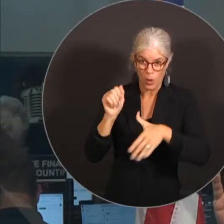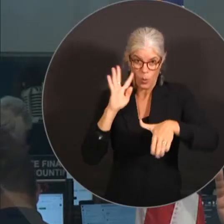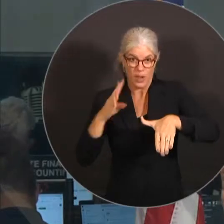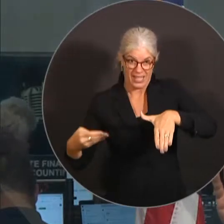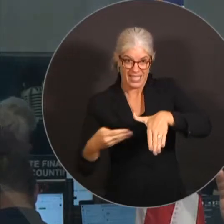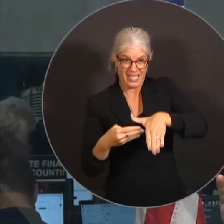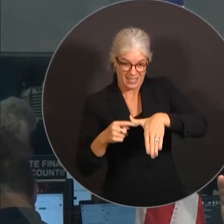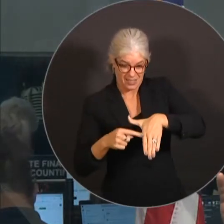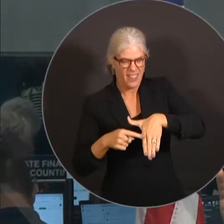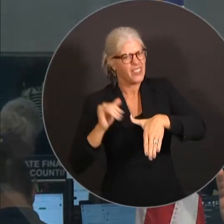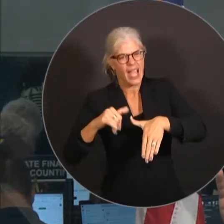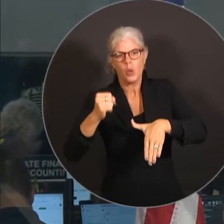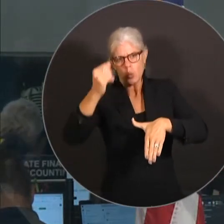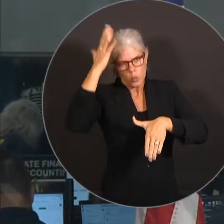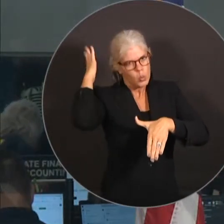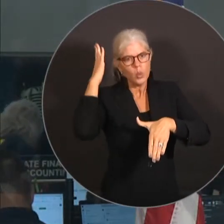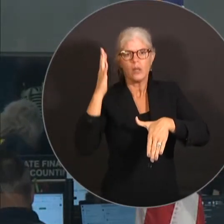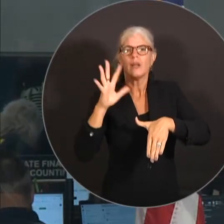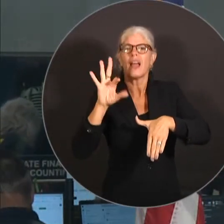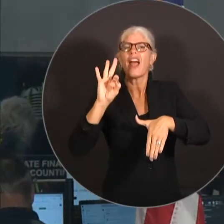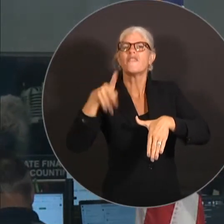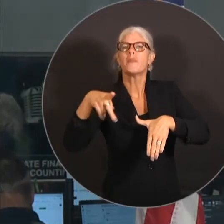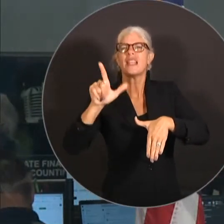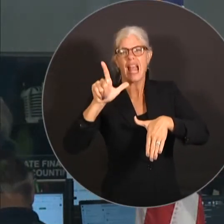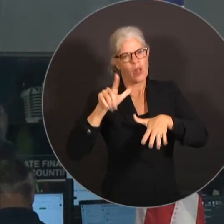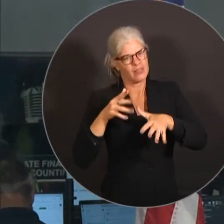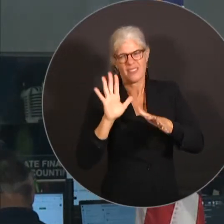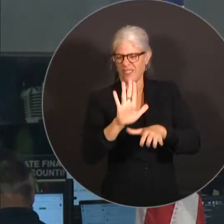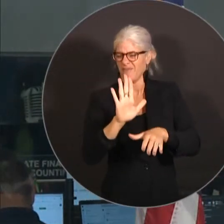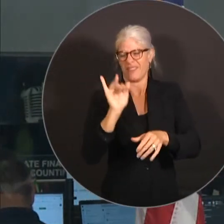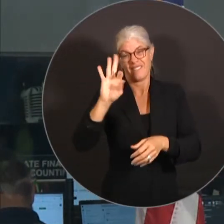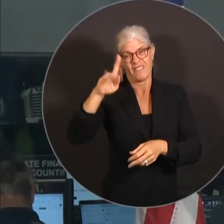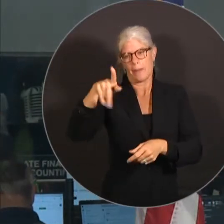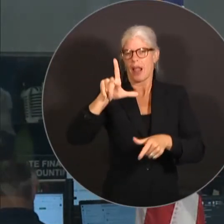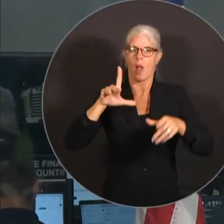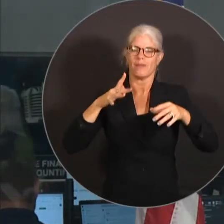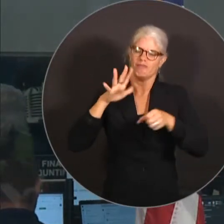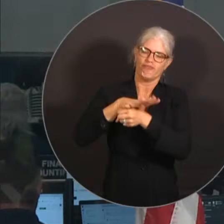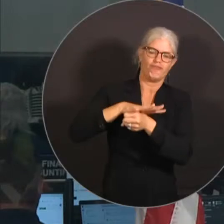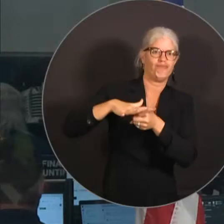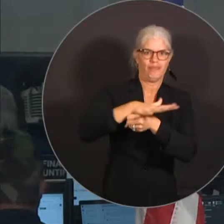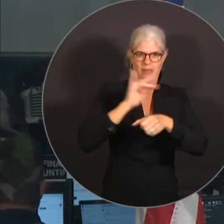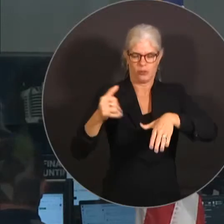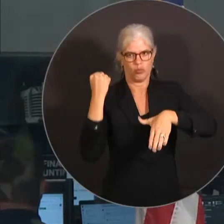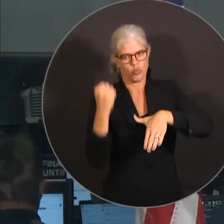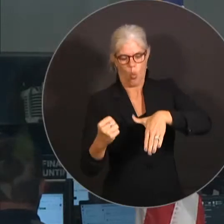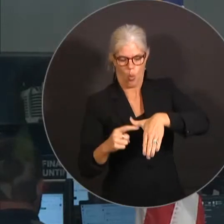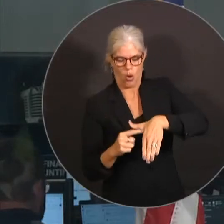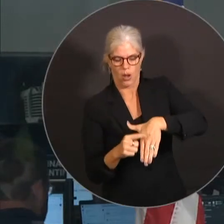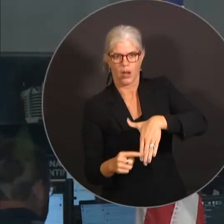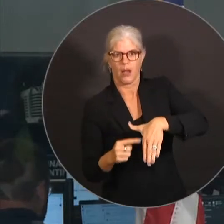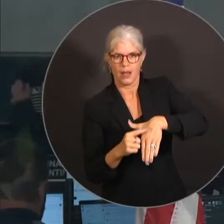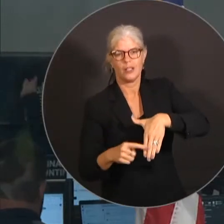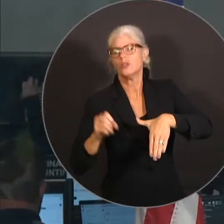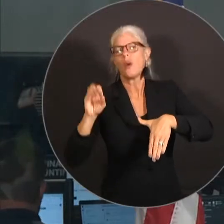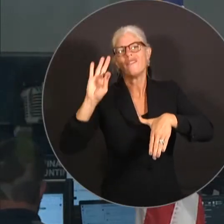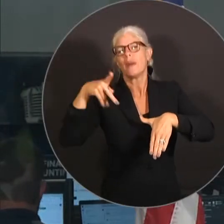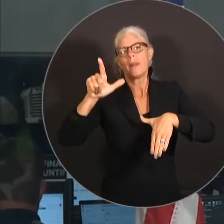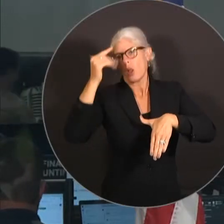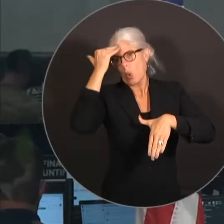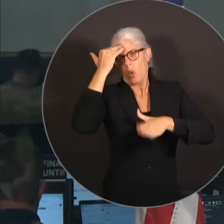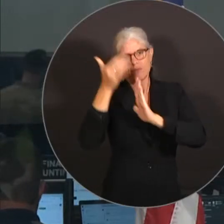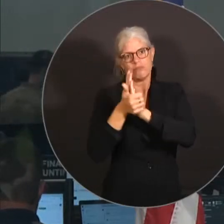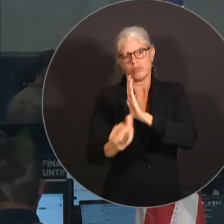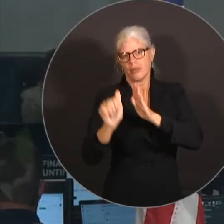Florida Power and Light territory. Those guys are a well-oiled machine at this. They do a really good job. A lot of their infrastructure handles